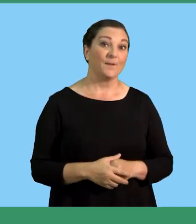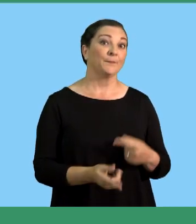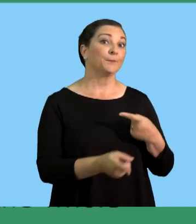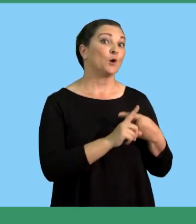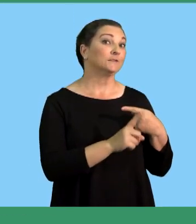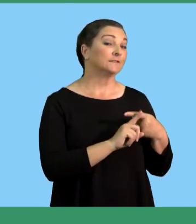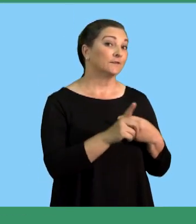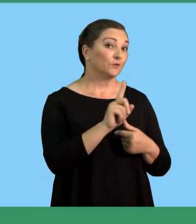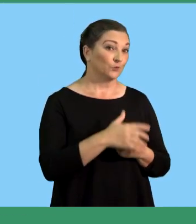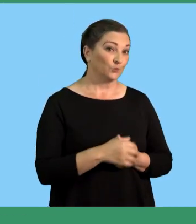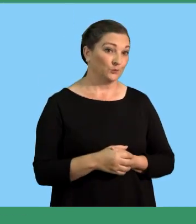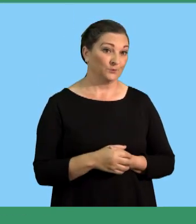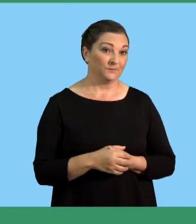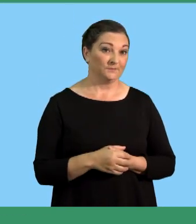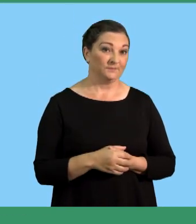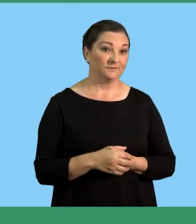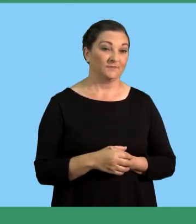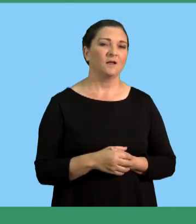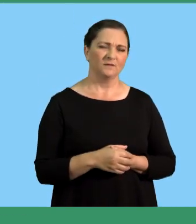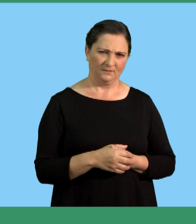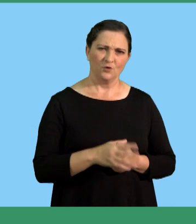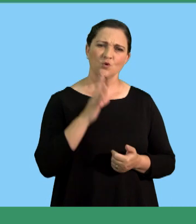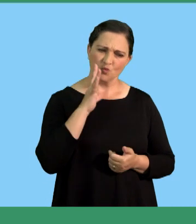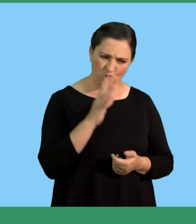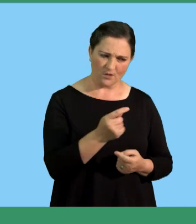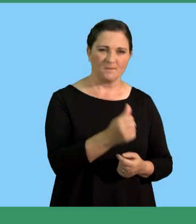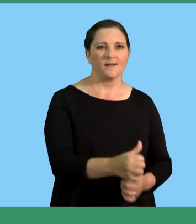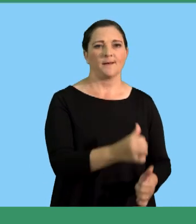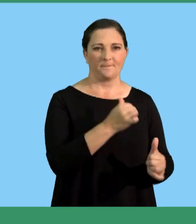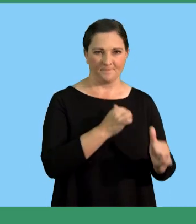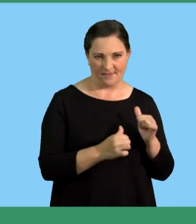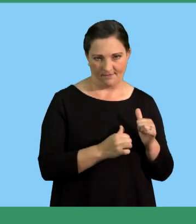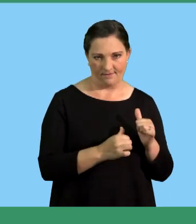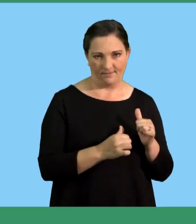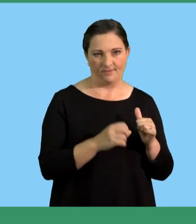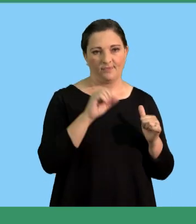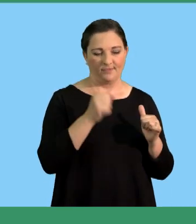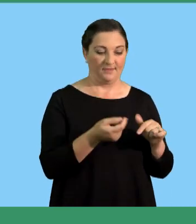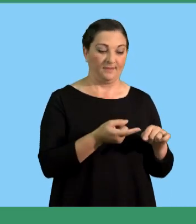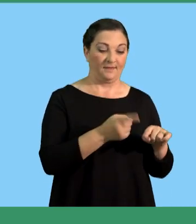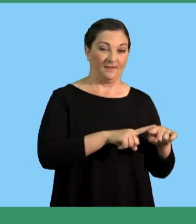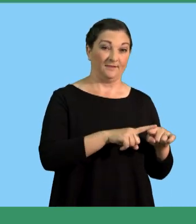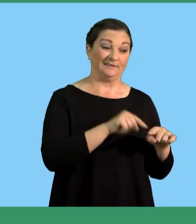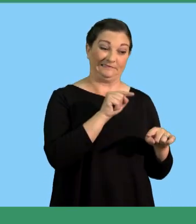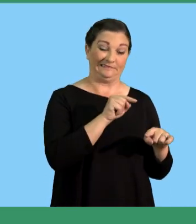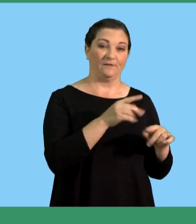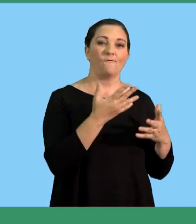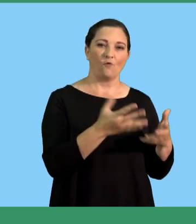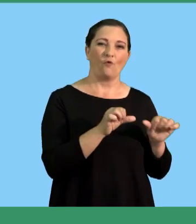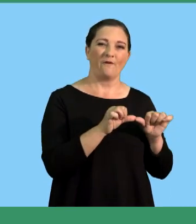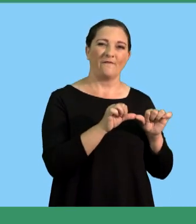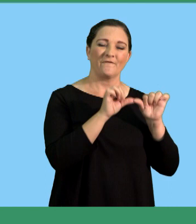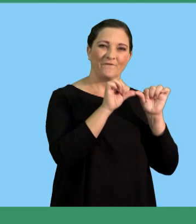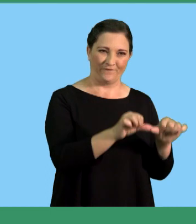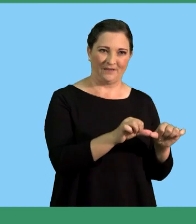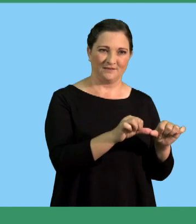Now, the positives are there's guaranteed returns as interest is fixed for